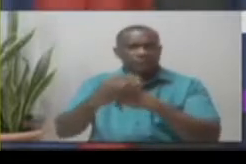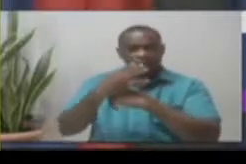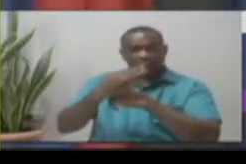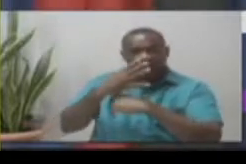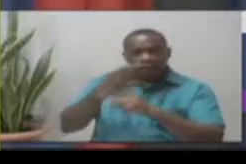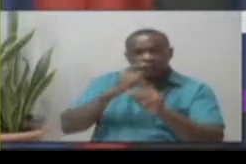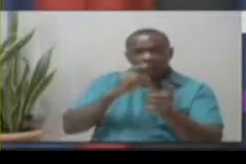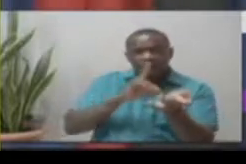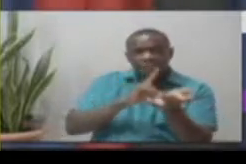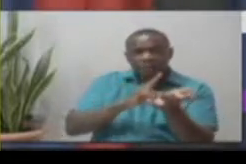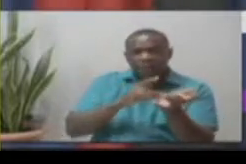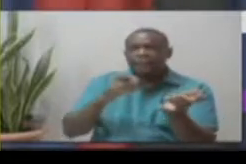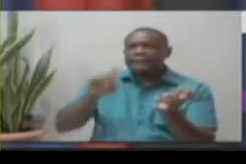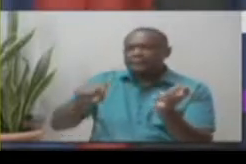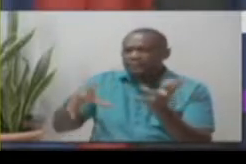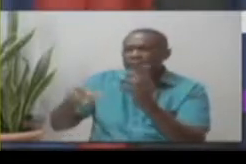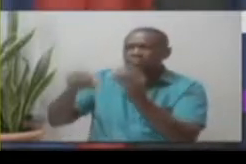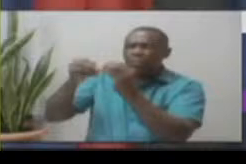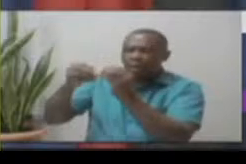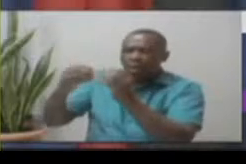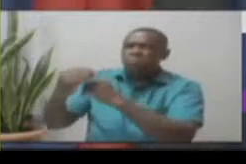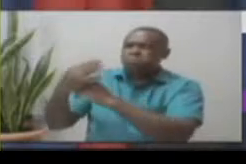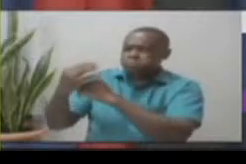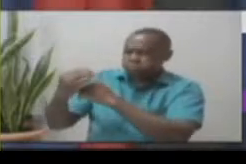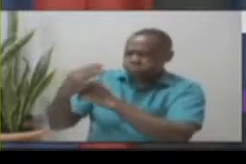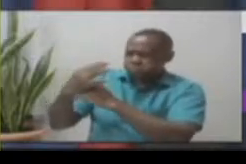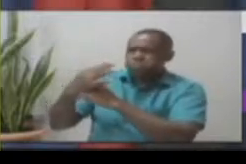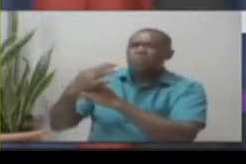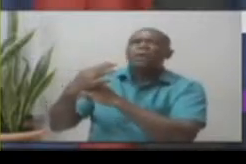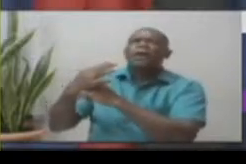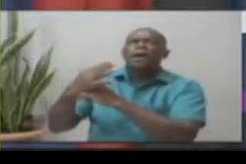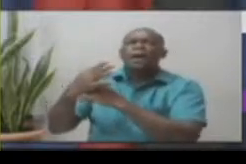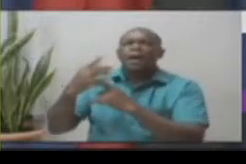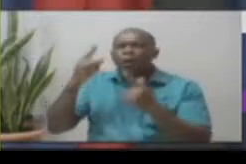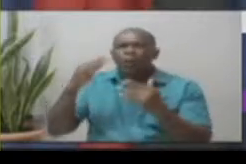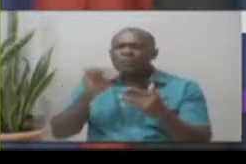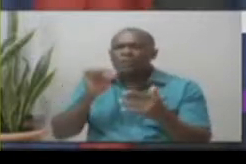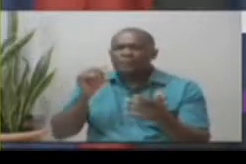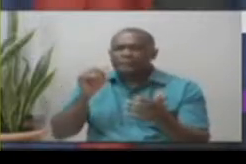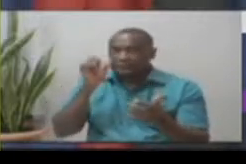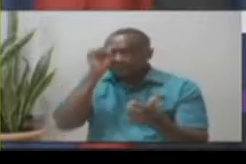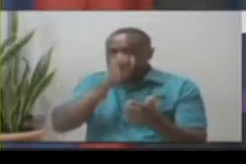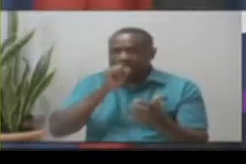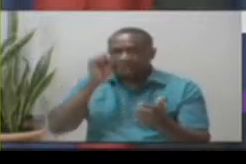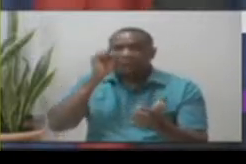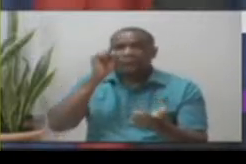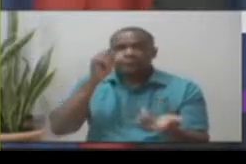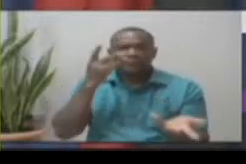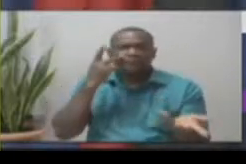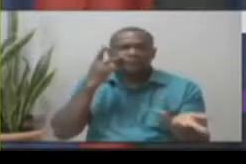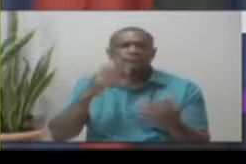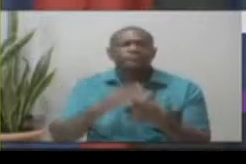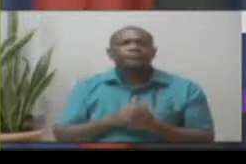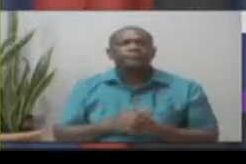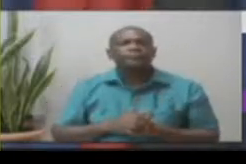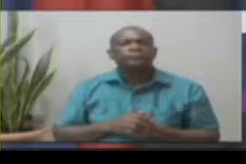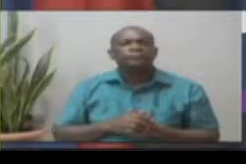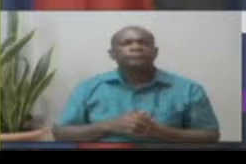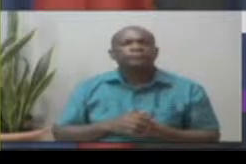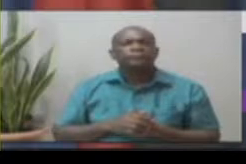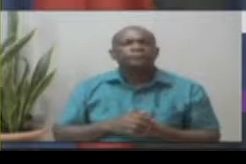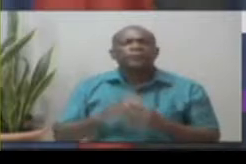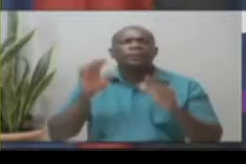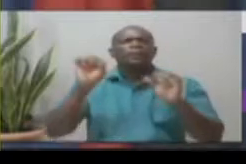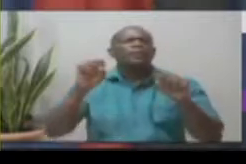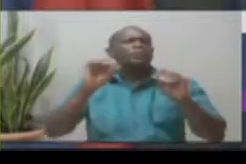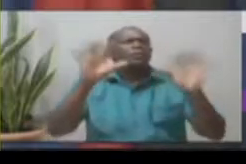guidance before. I hope it is not too serious. Prime Minister, could you clarify, with the food and beverage